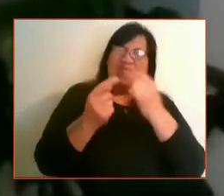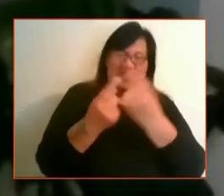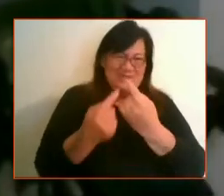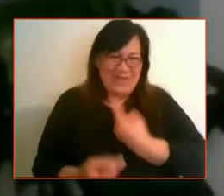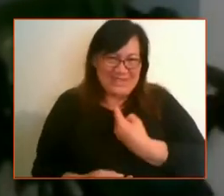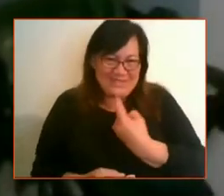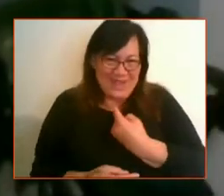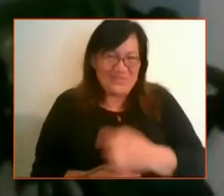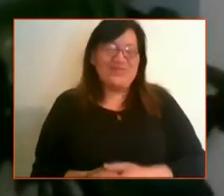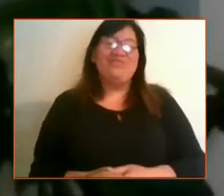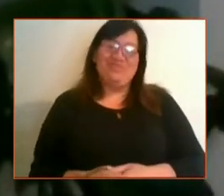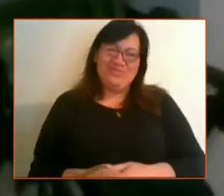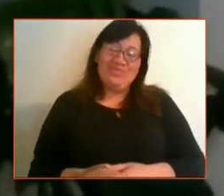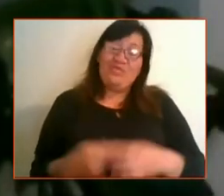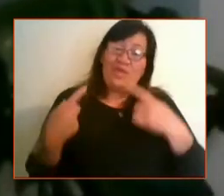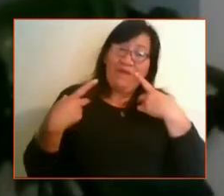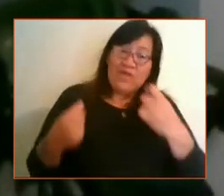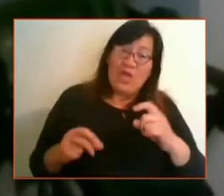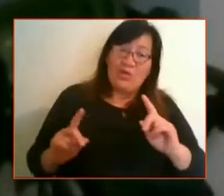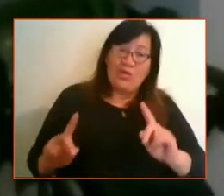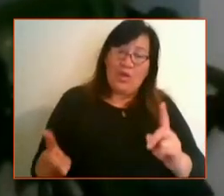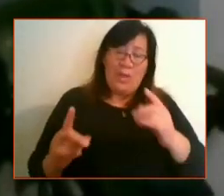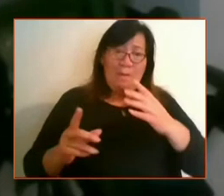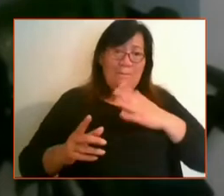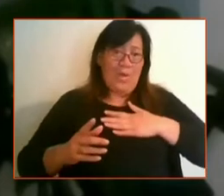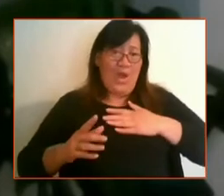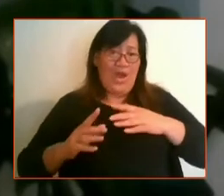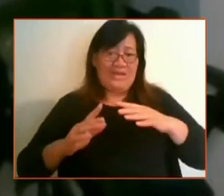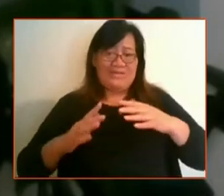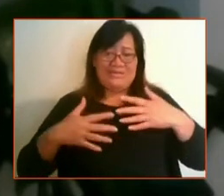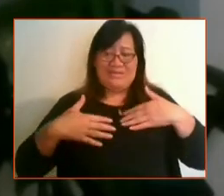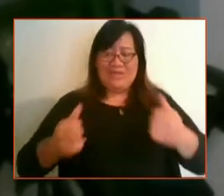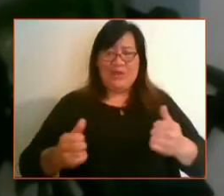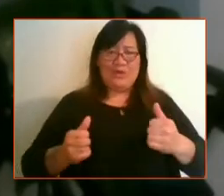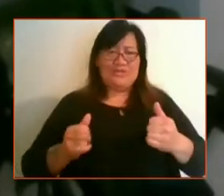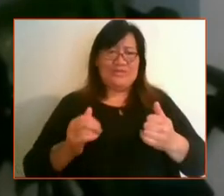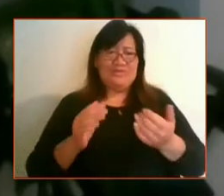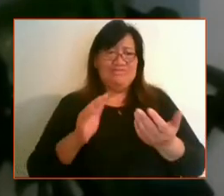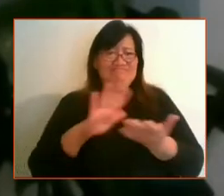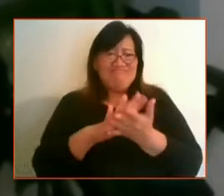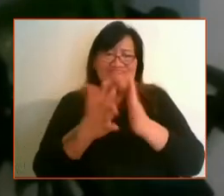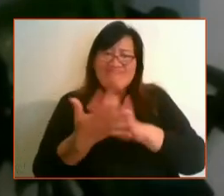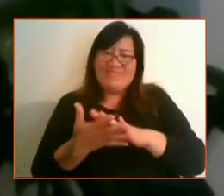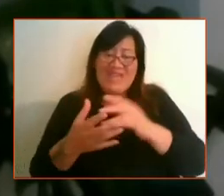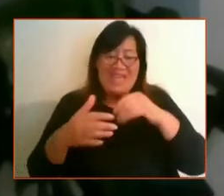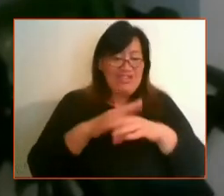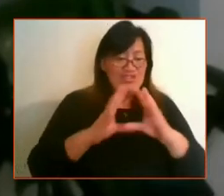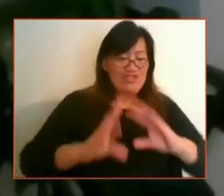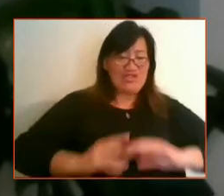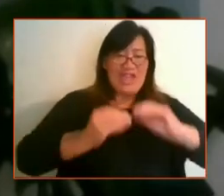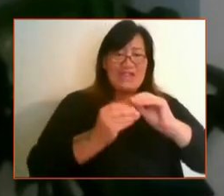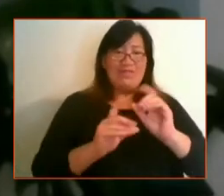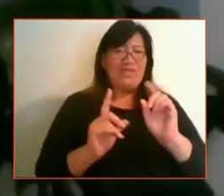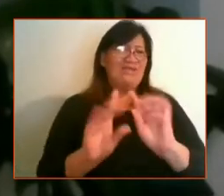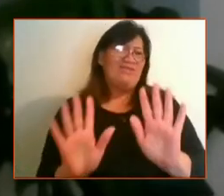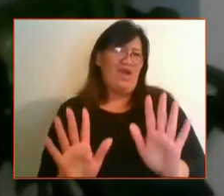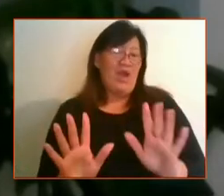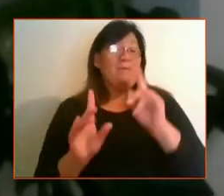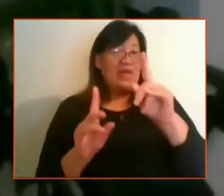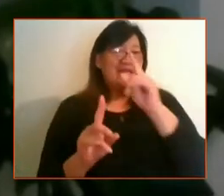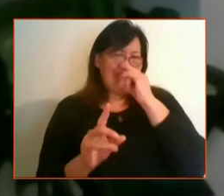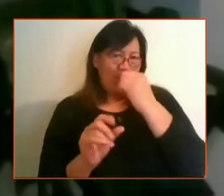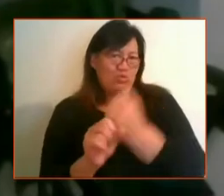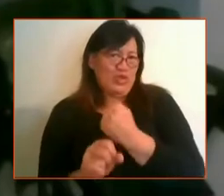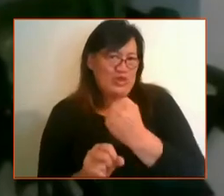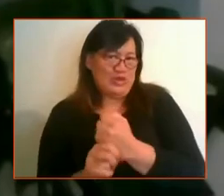I came to find that my talent and skills were not necessarily in the creativity side of things, but in attempting to produce things.